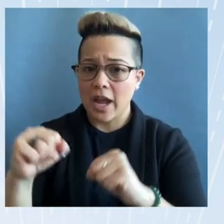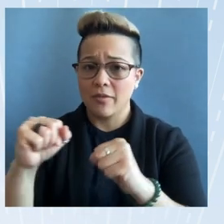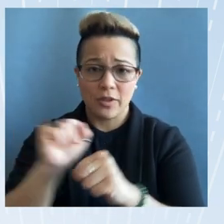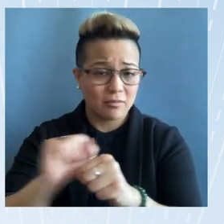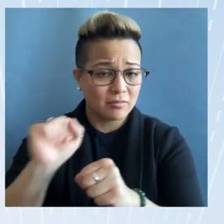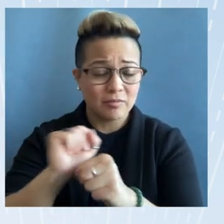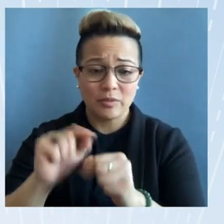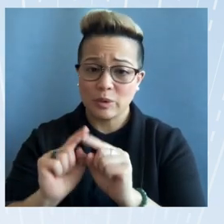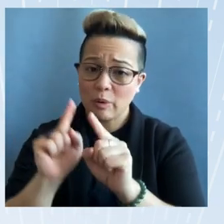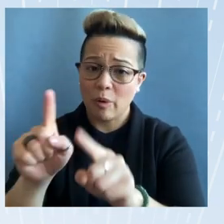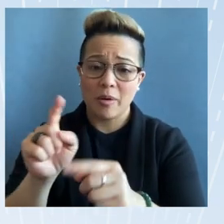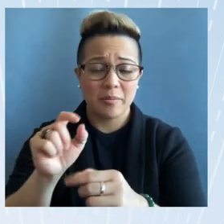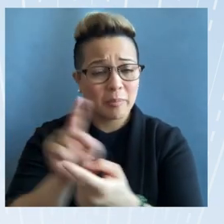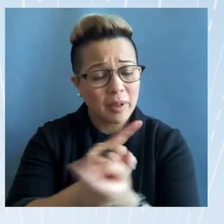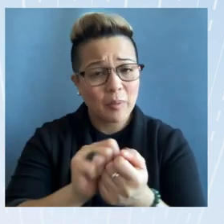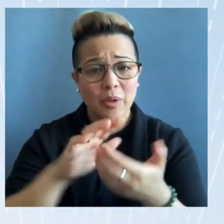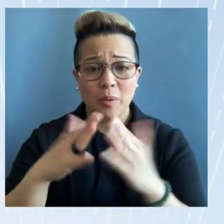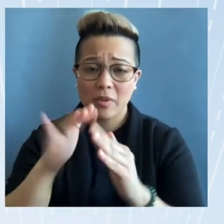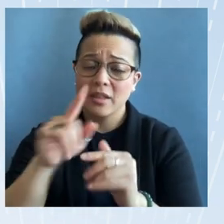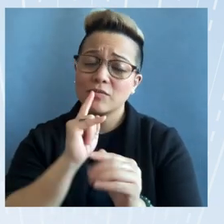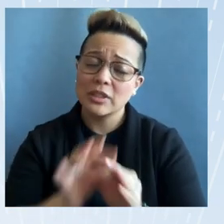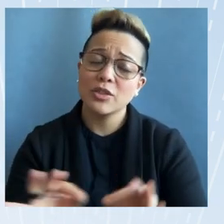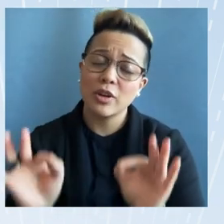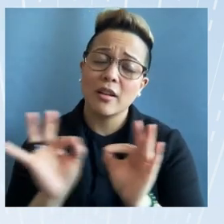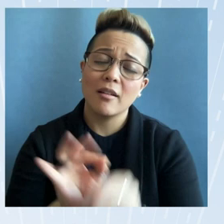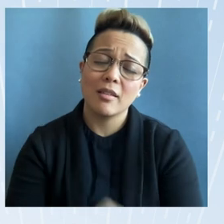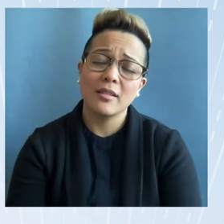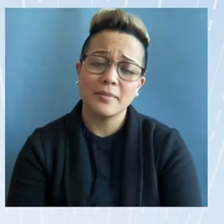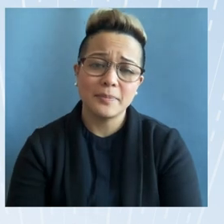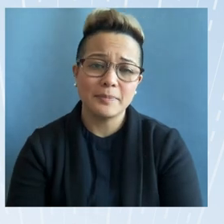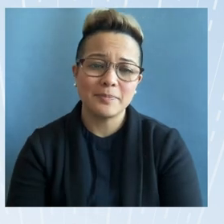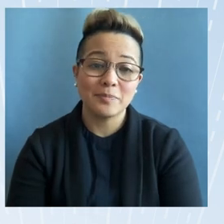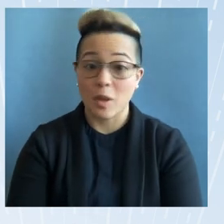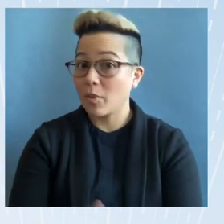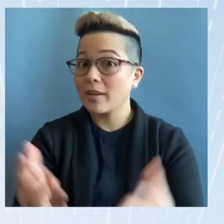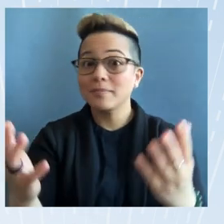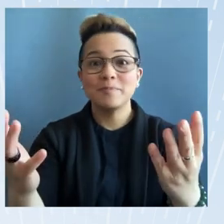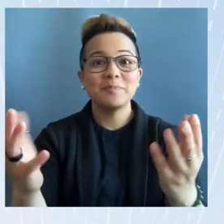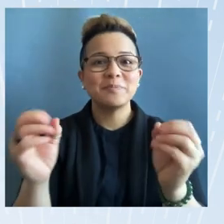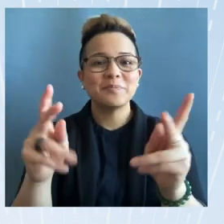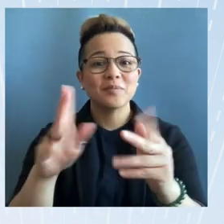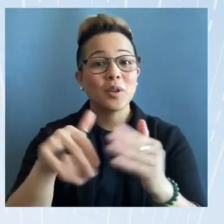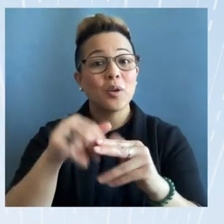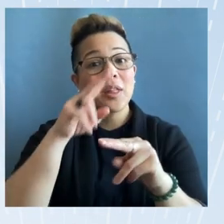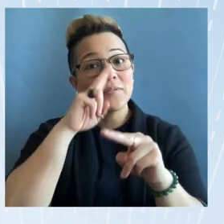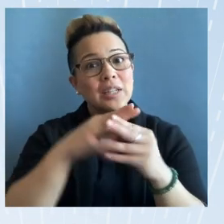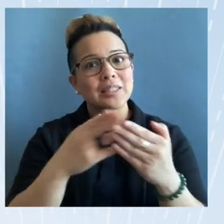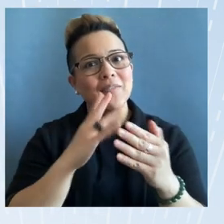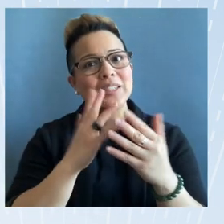and meet with the communities. It's critical. Okay, so all the fun stuff is over.